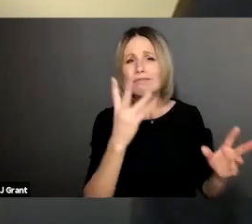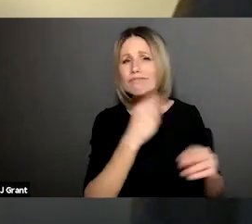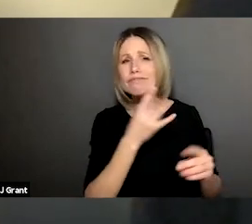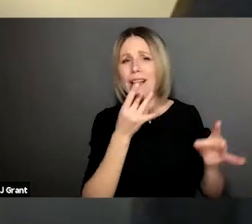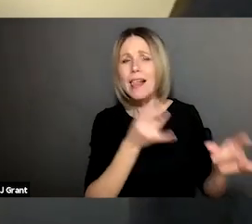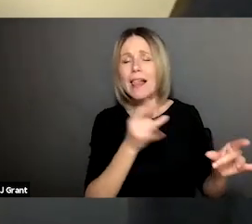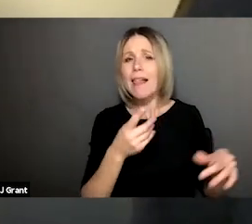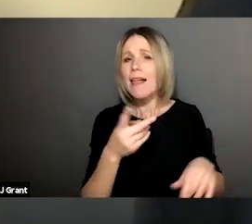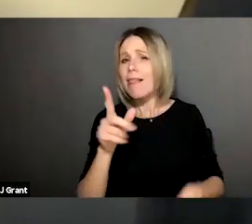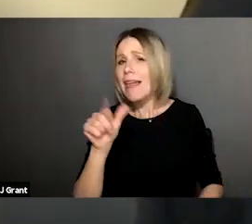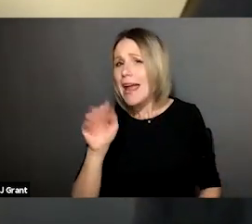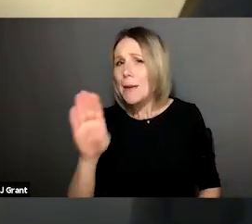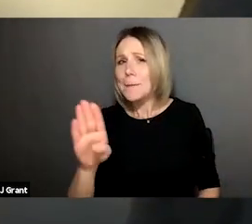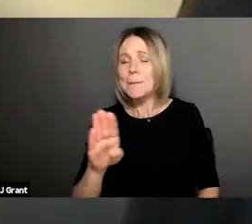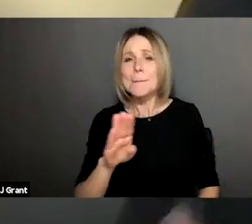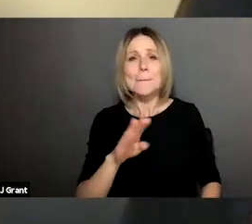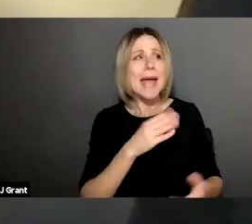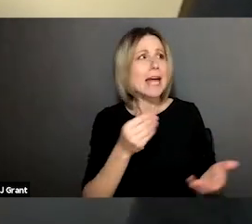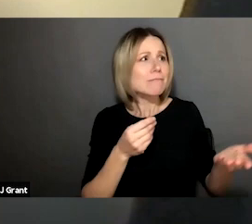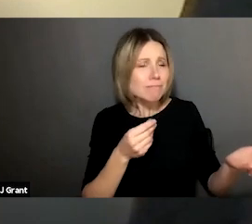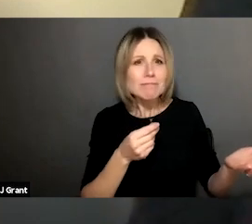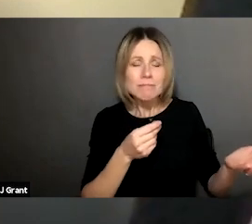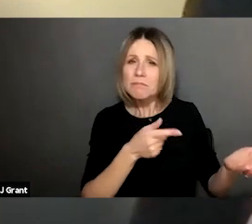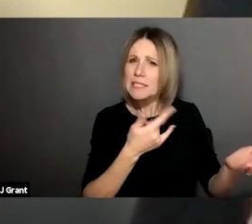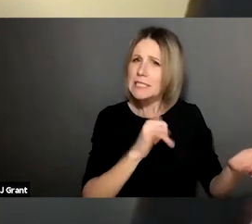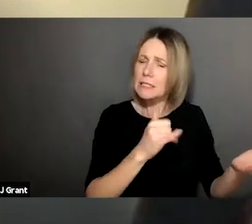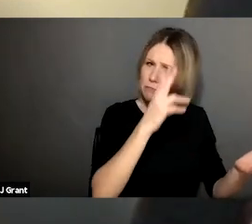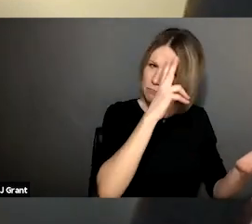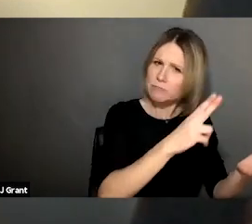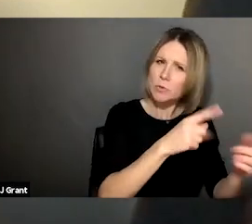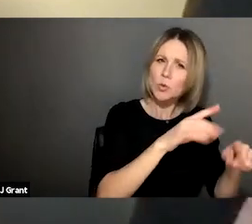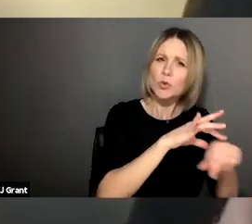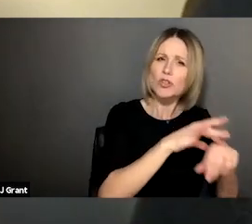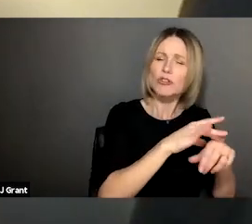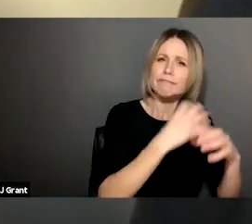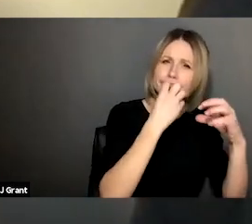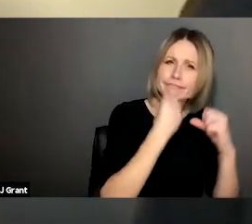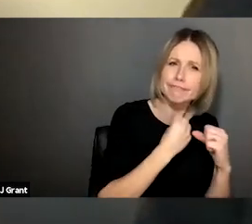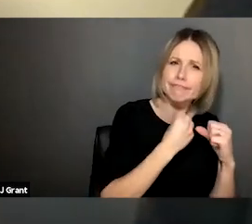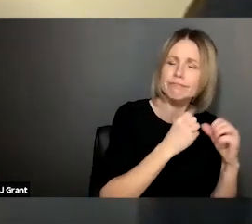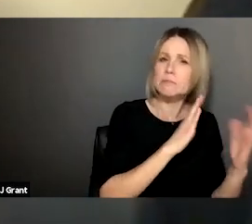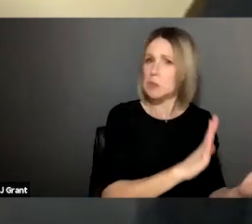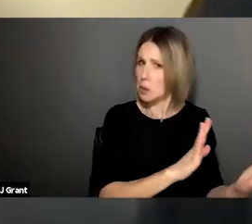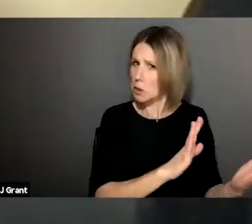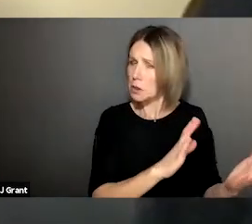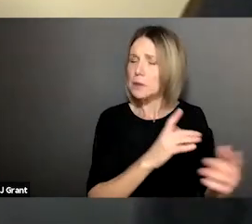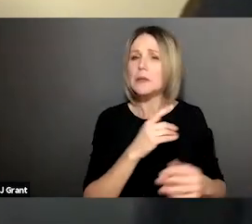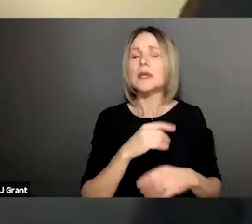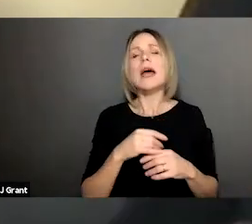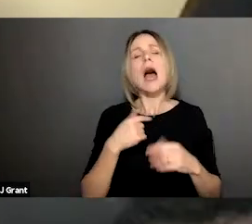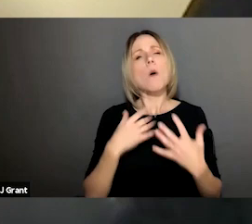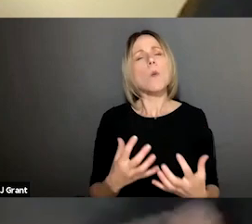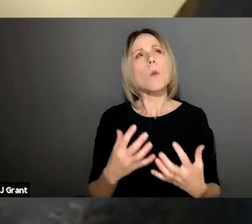And that's important. I don't want to take a stance so much as I want us